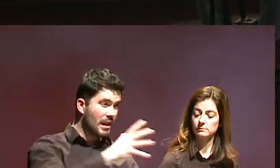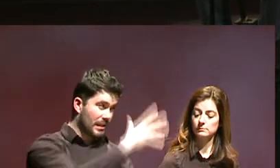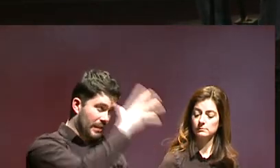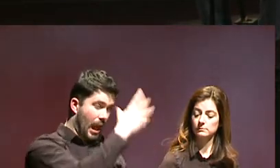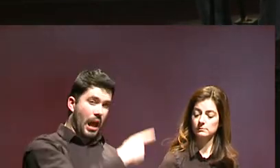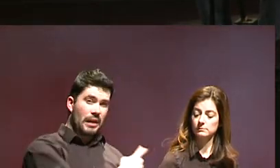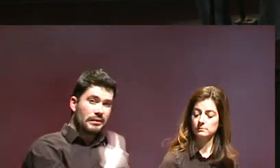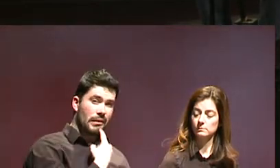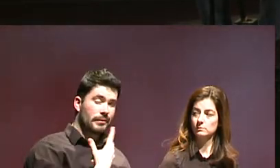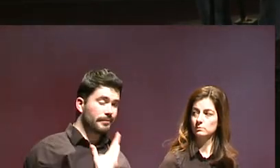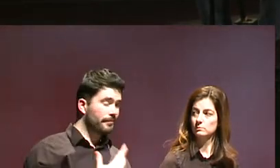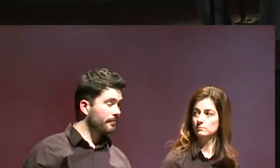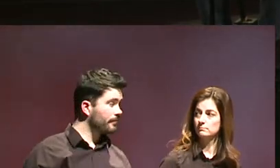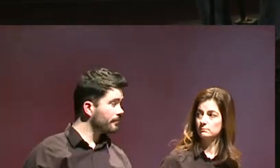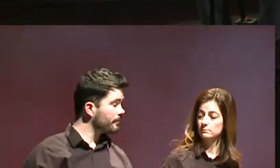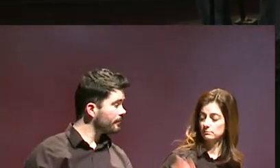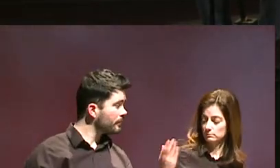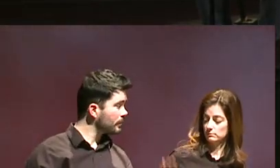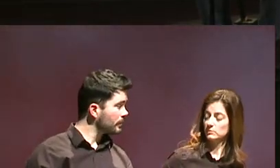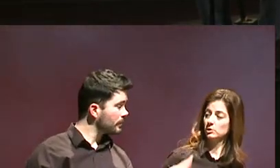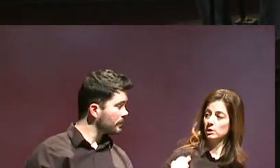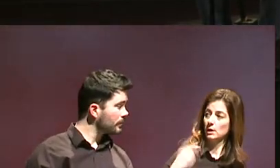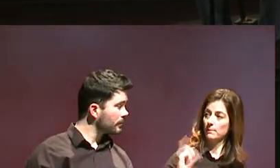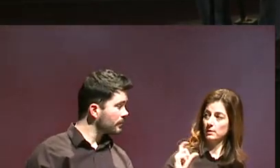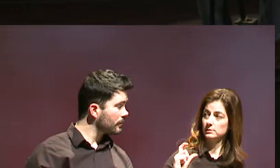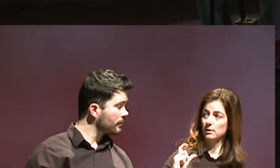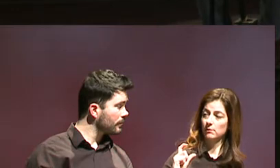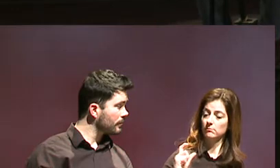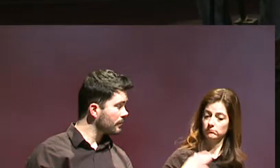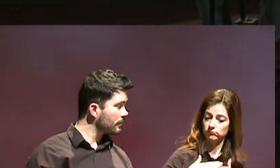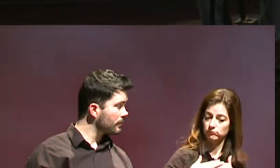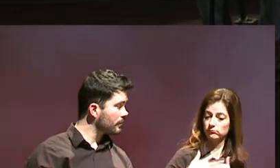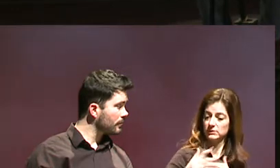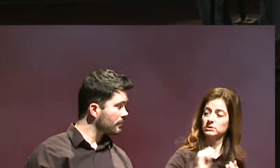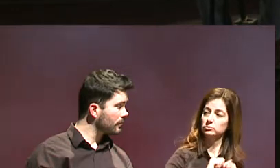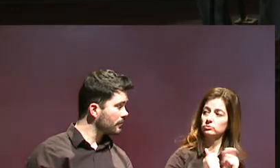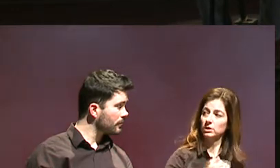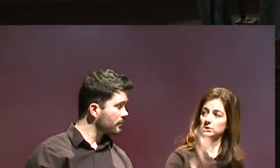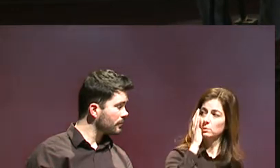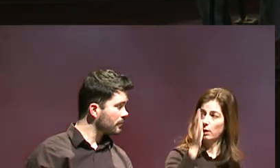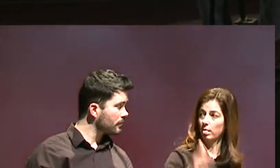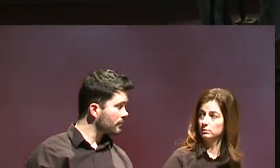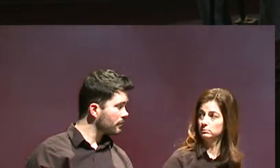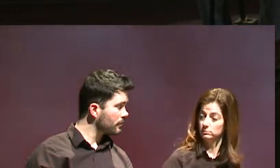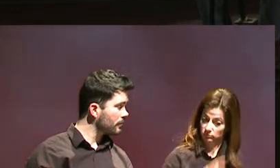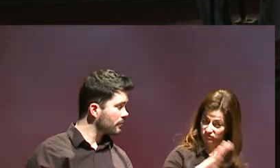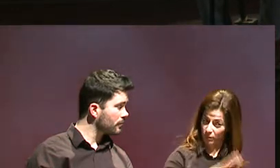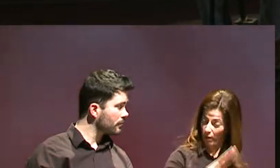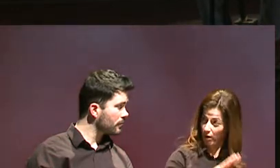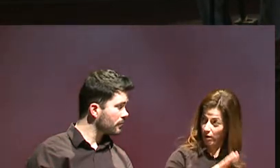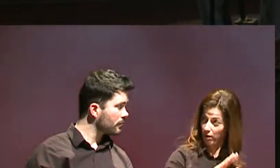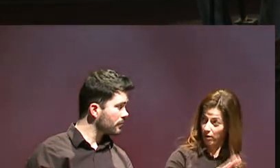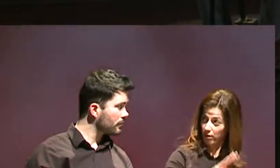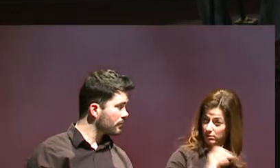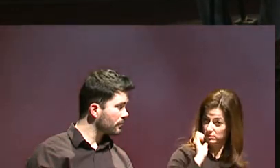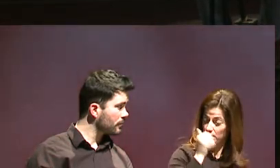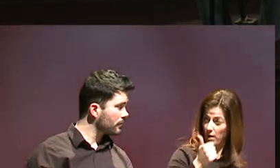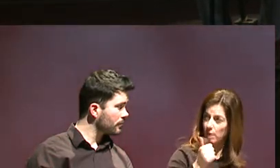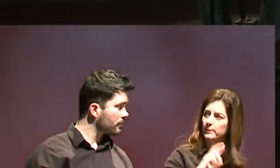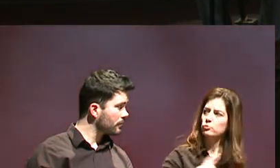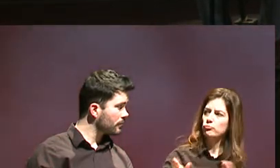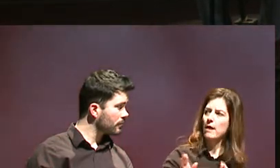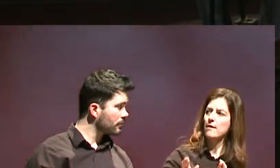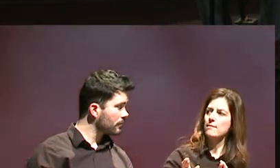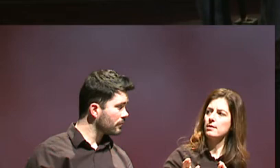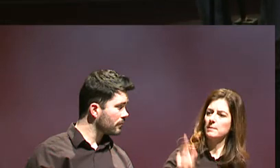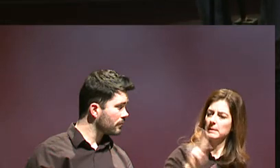my father says, "As a Muslim, things are going to change for you from now on." When you go to school tomorrow, prepare to have people target you. When you go to